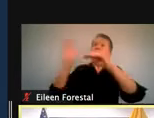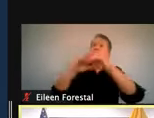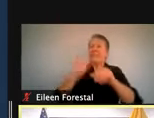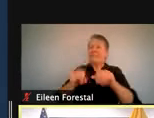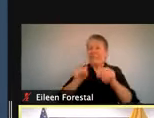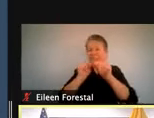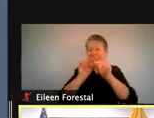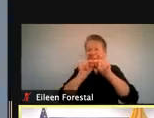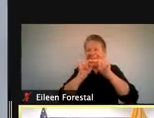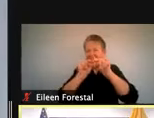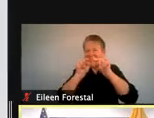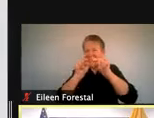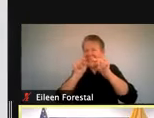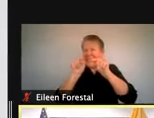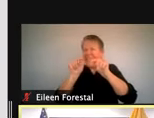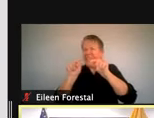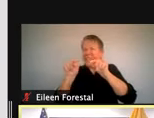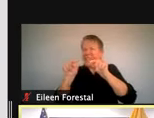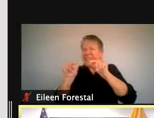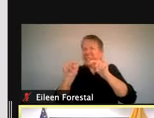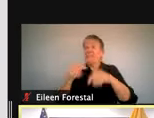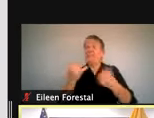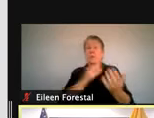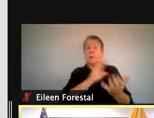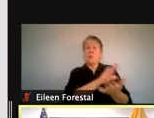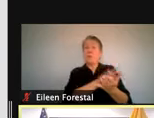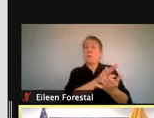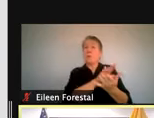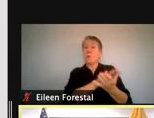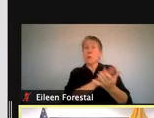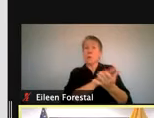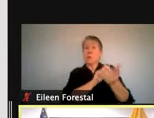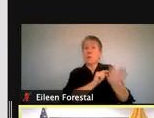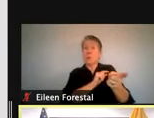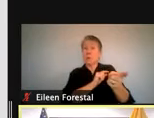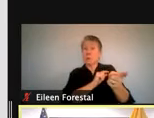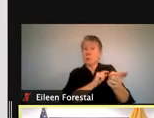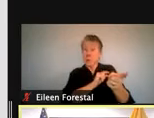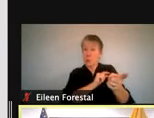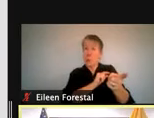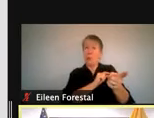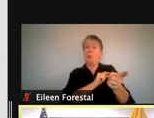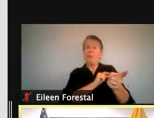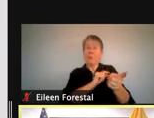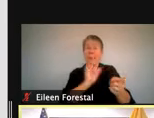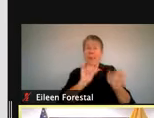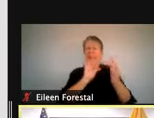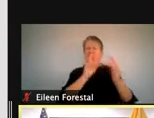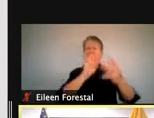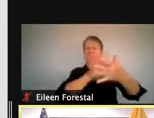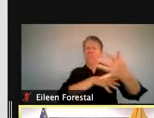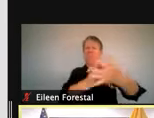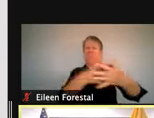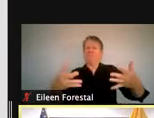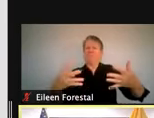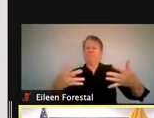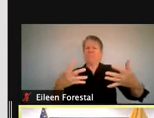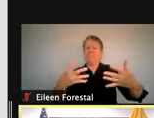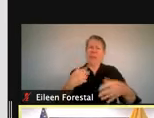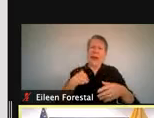our schools, our dashboard has been updated, as it is on every Thursday. And this week, we're reporting 11 new cases, that's on the right